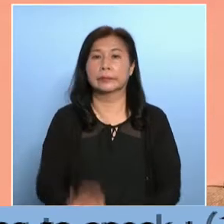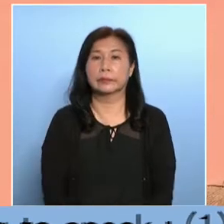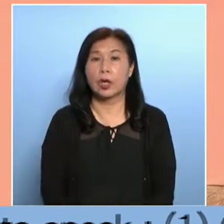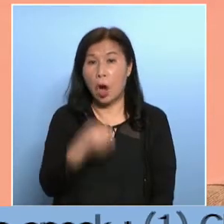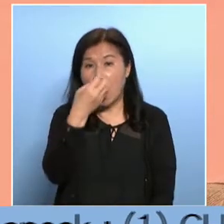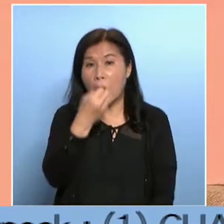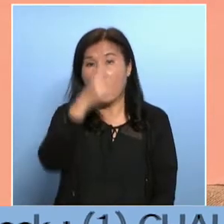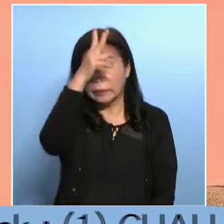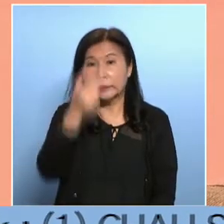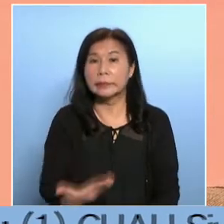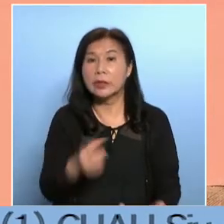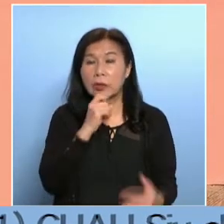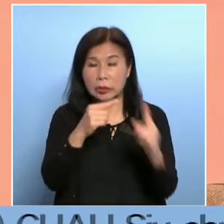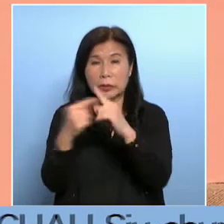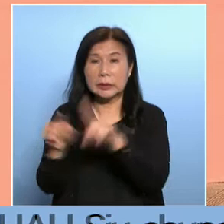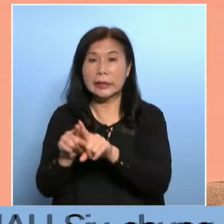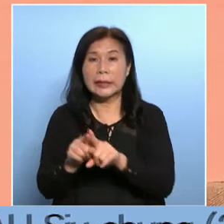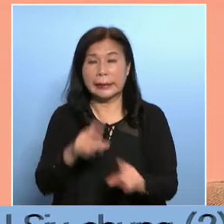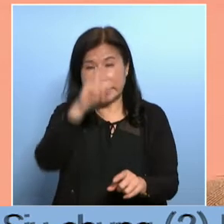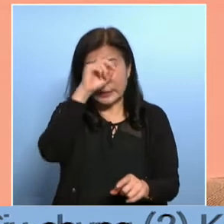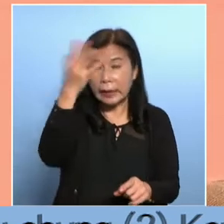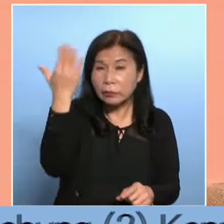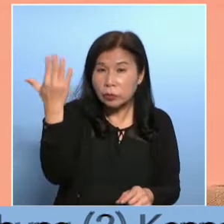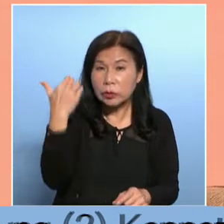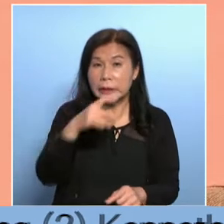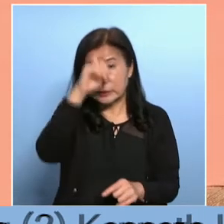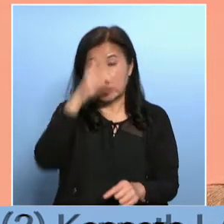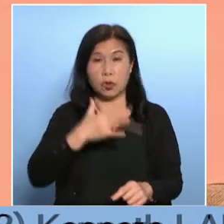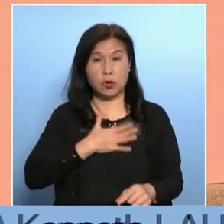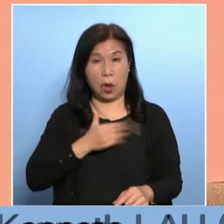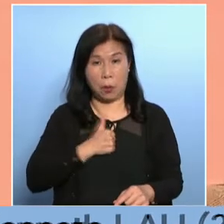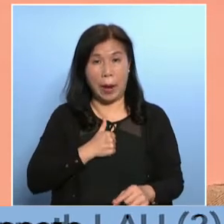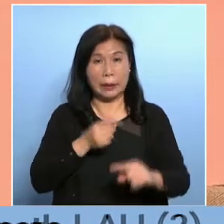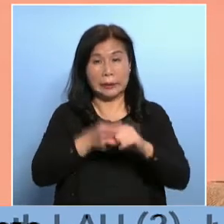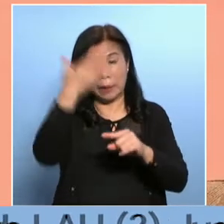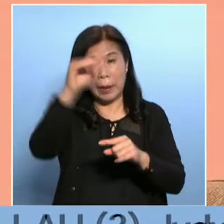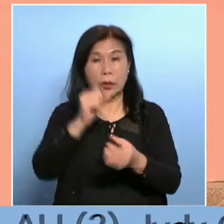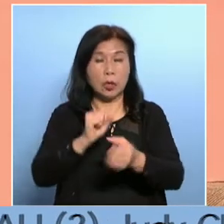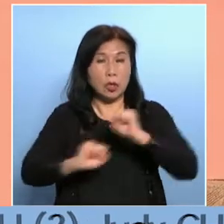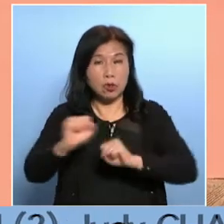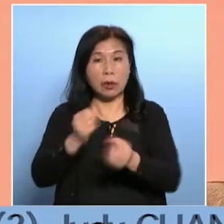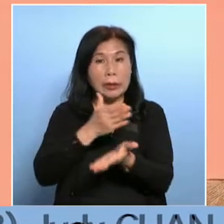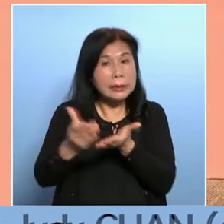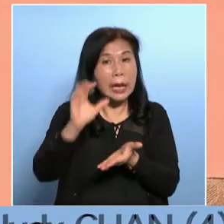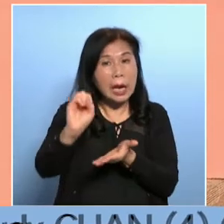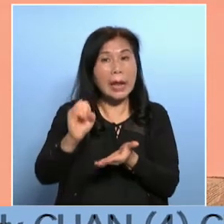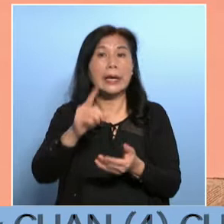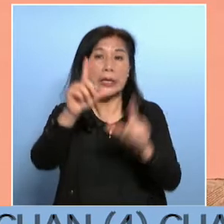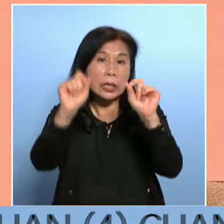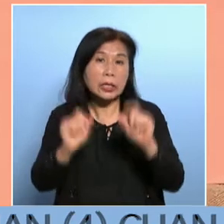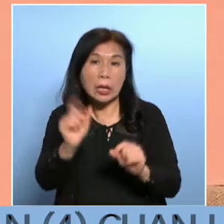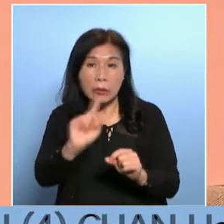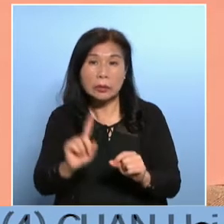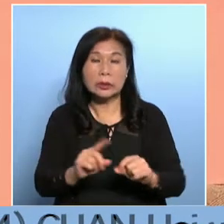misunderstanding. And also help that the government and to let the public to remind the meaning of dynamic